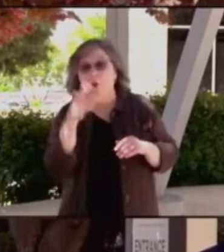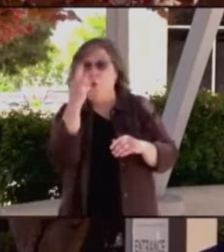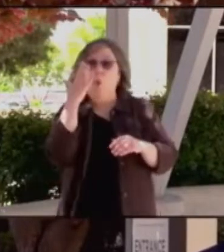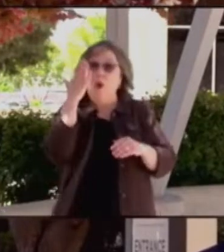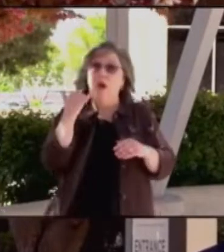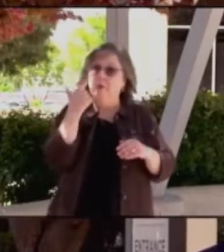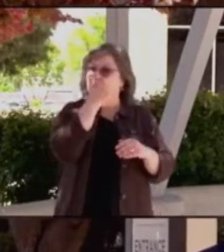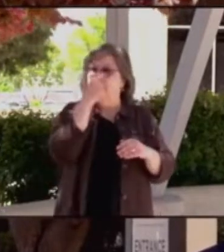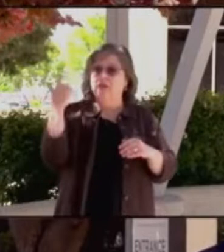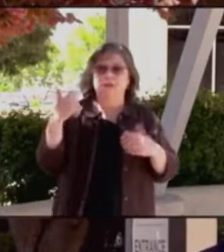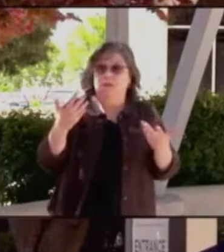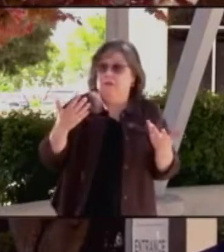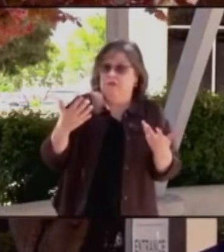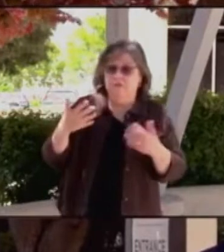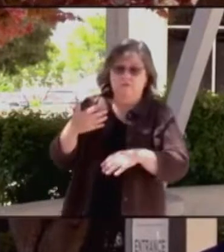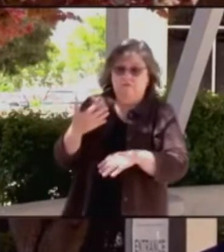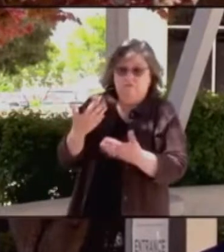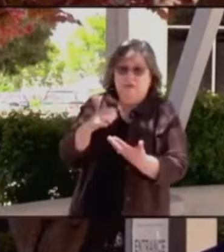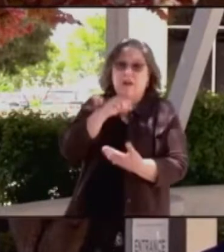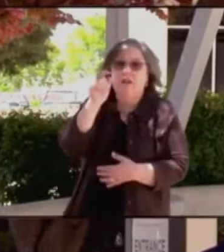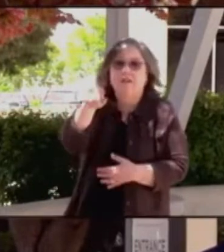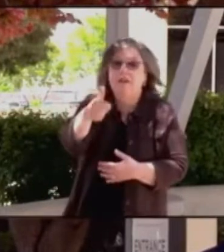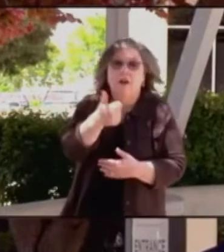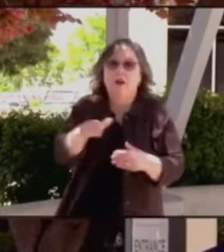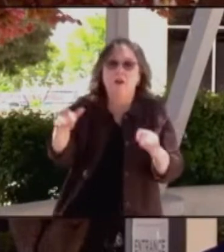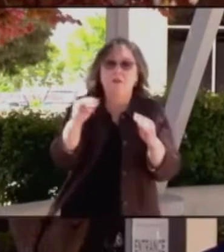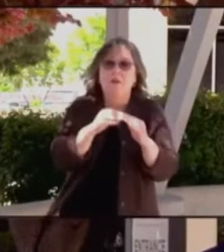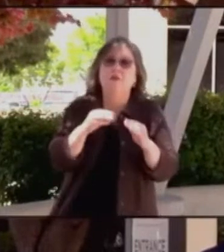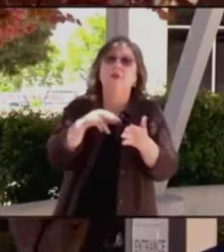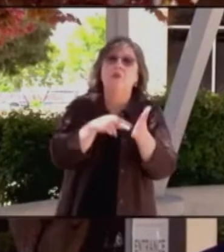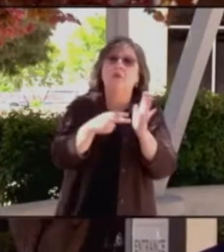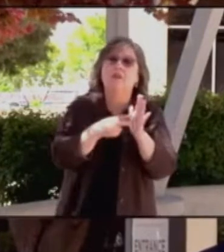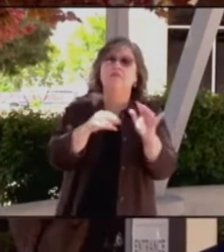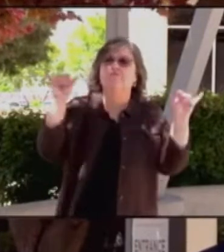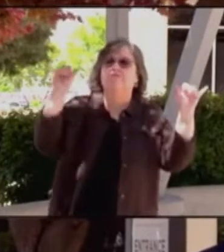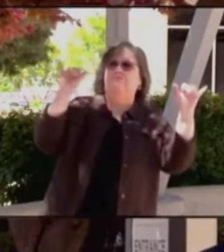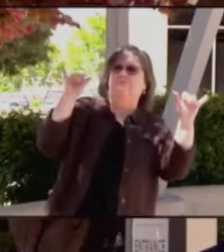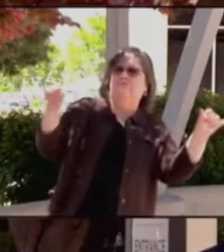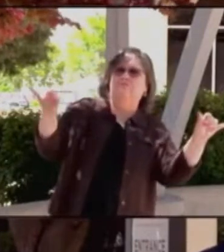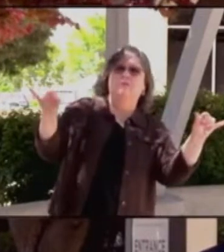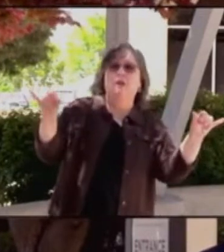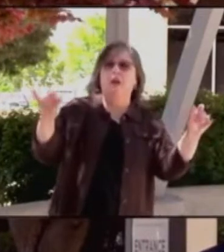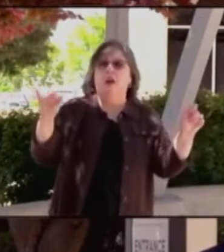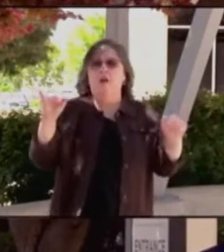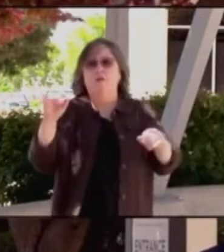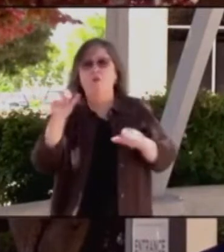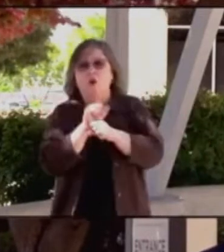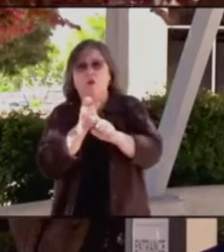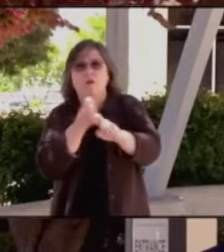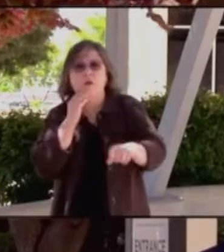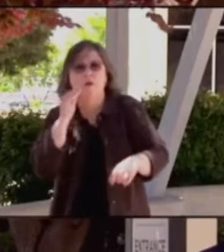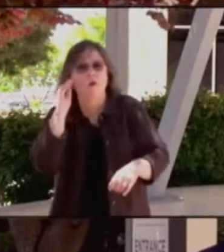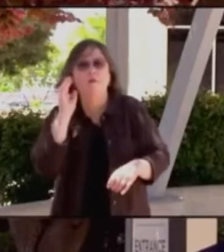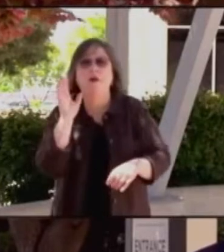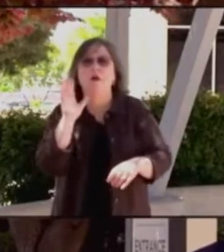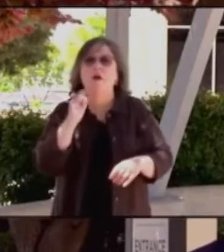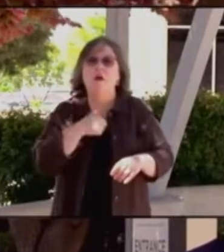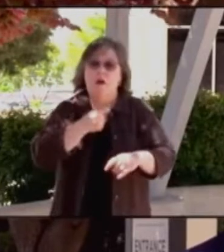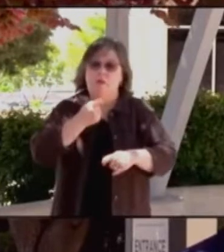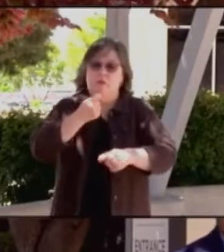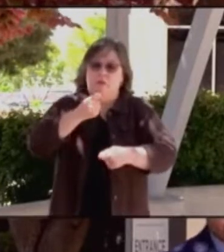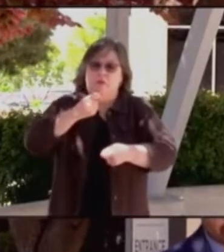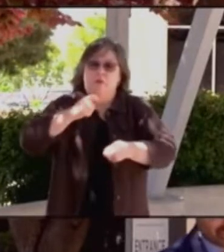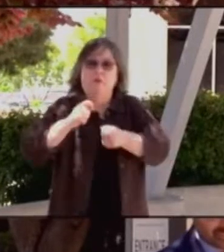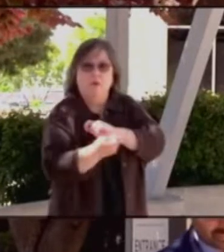So I am rescinding the October risk reduction order, and I'm replacing it with a very simple order. And this